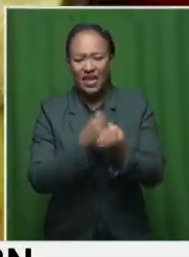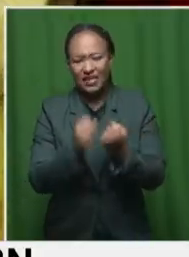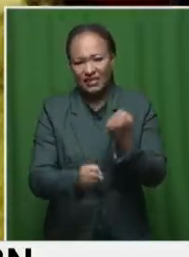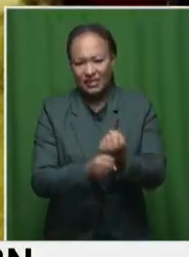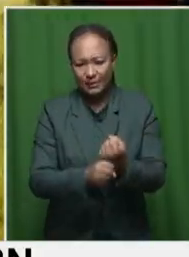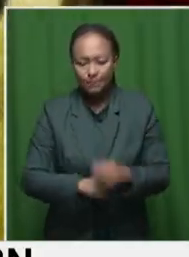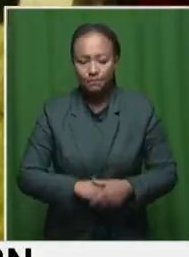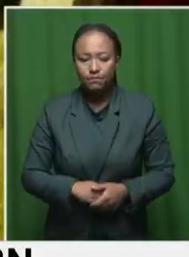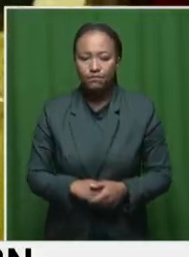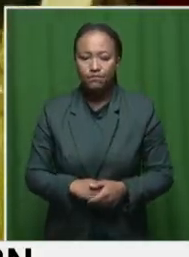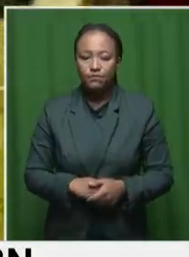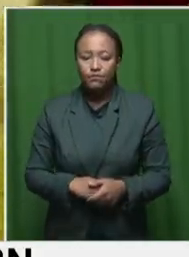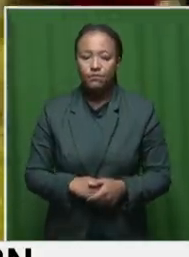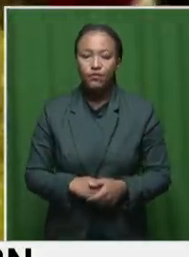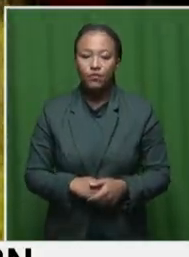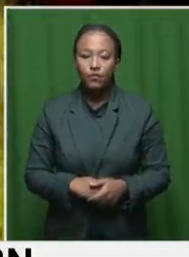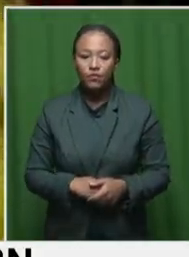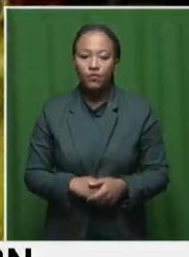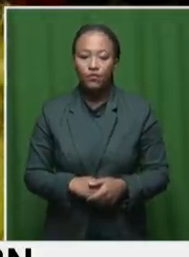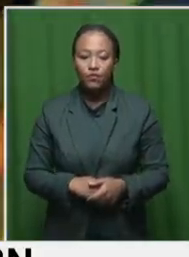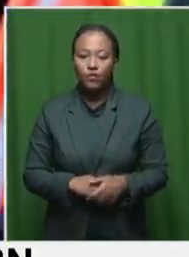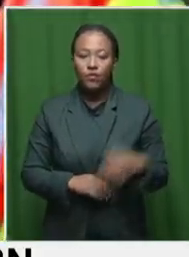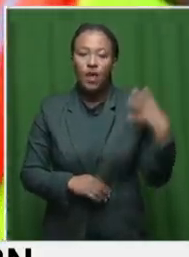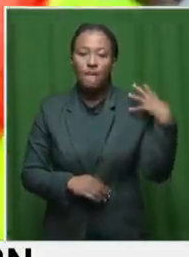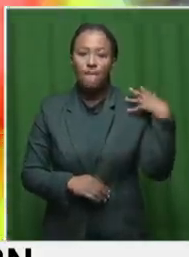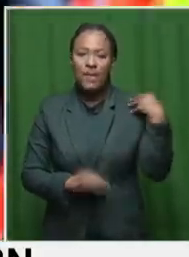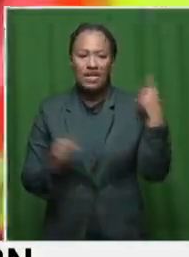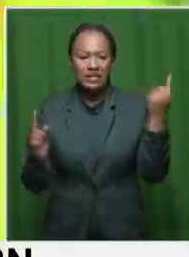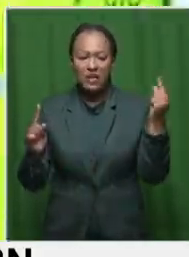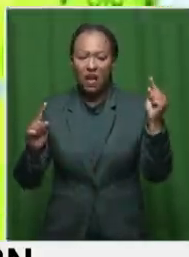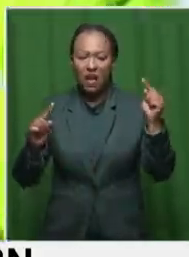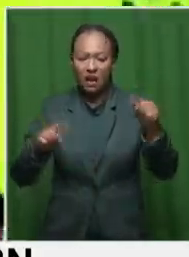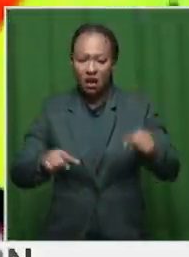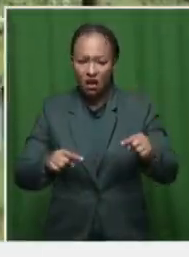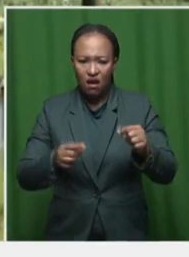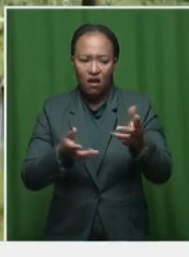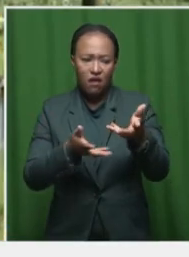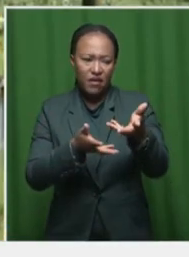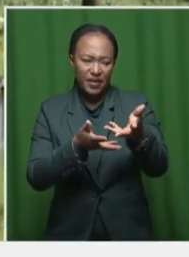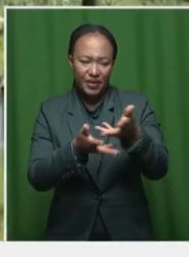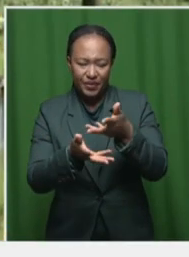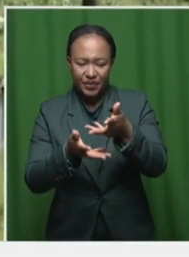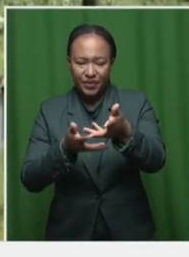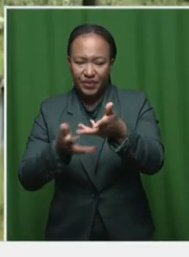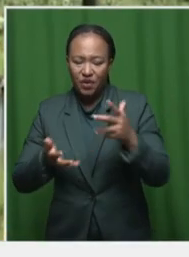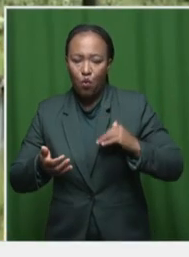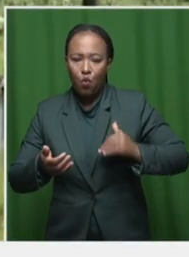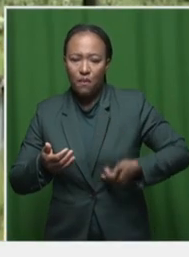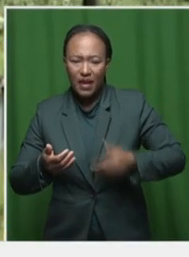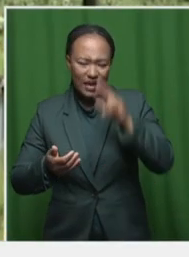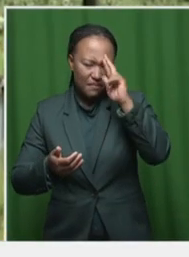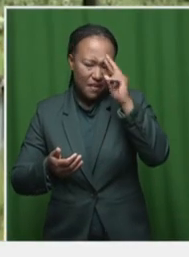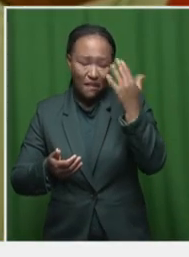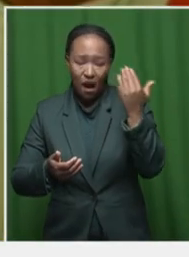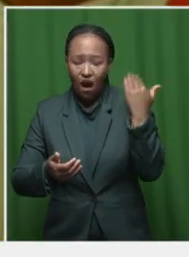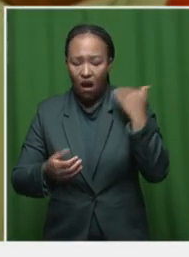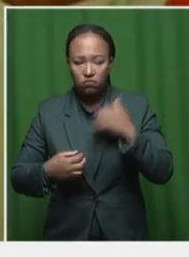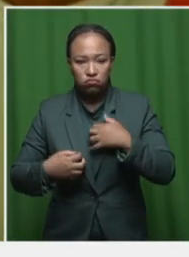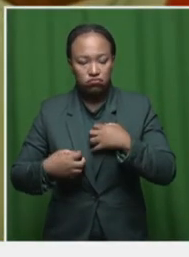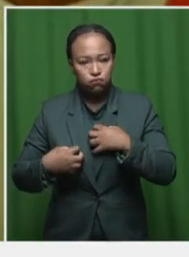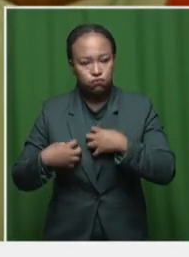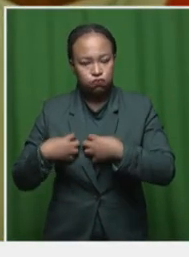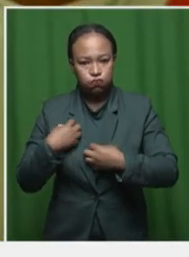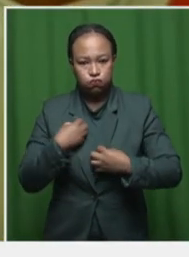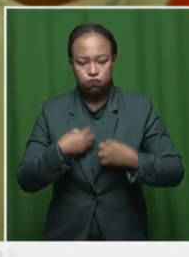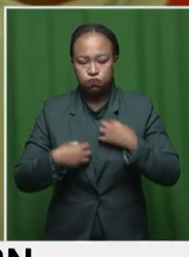The interaction with the minister brought back sad and painful memories for these women. Since the burning of their homes last year, they